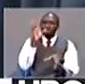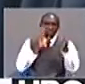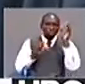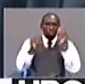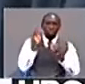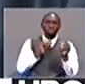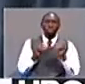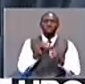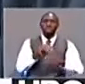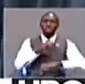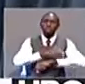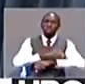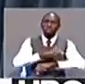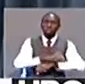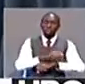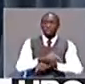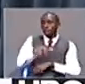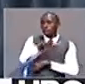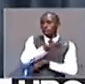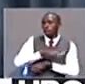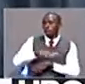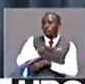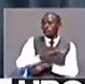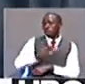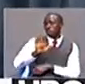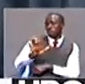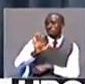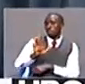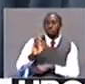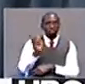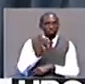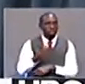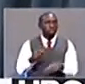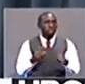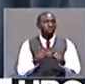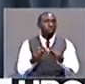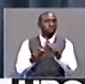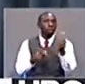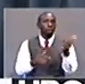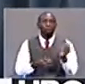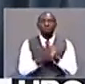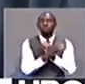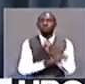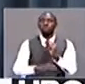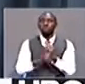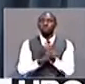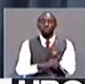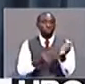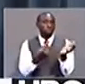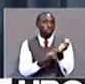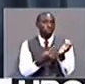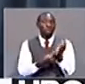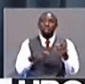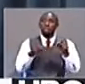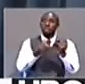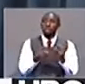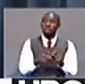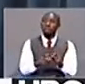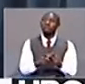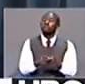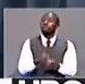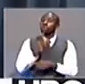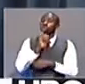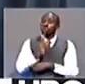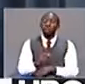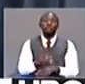all parts, not only in his area, but other parts of Uganda. Bodily, he ensured that people